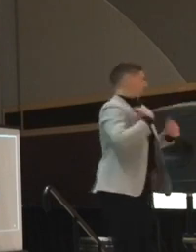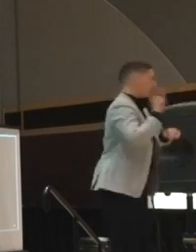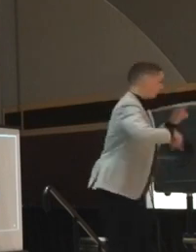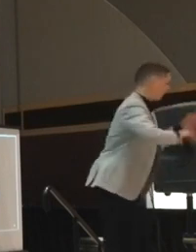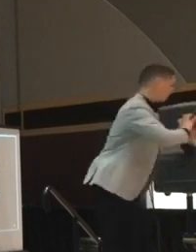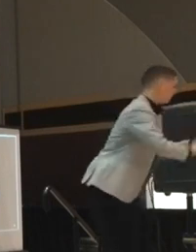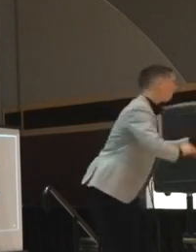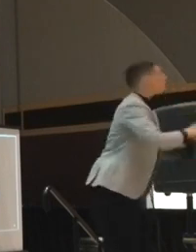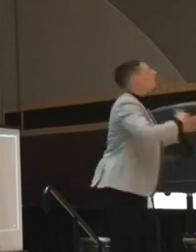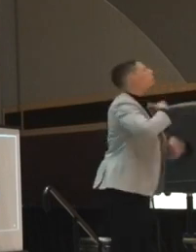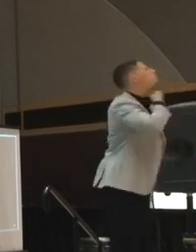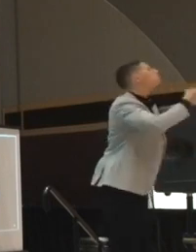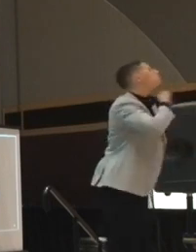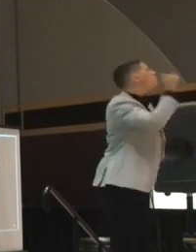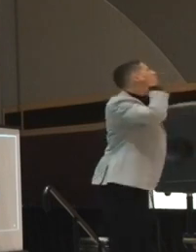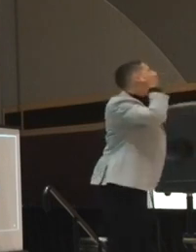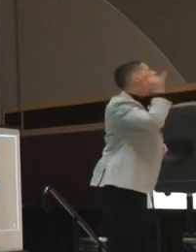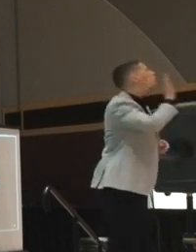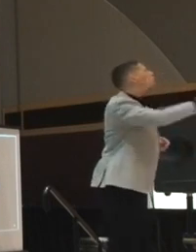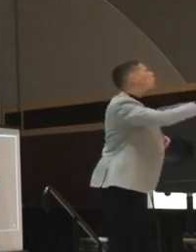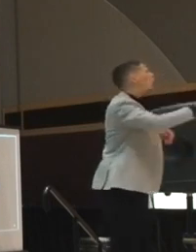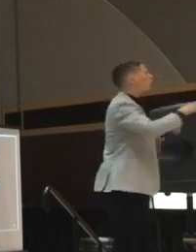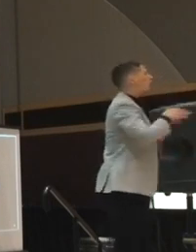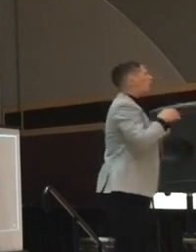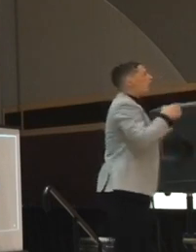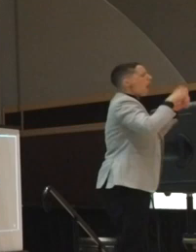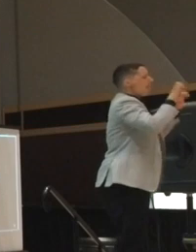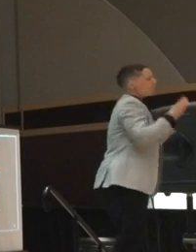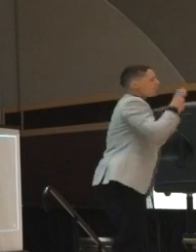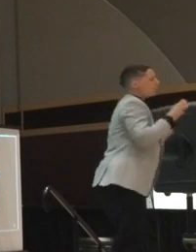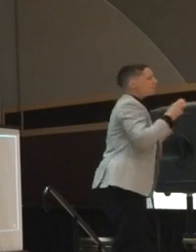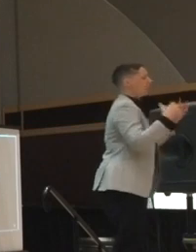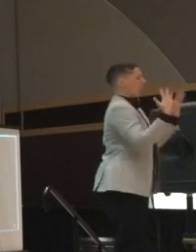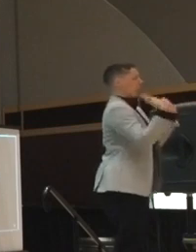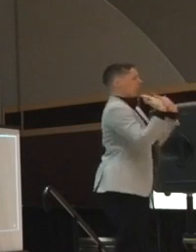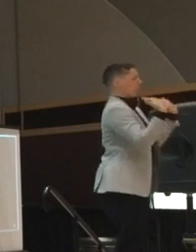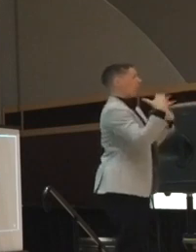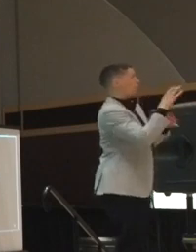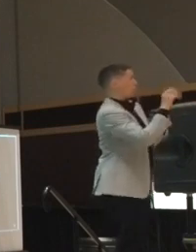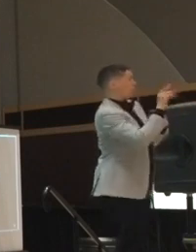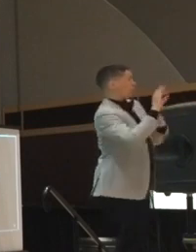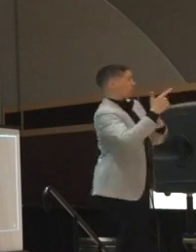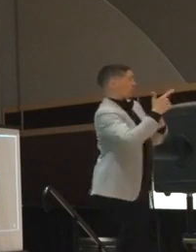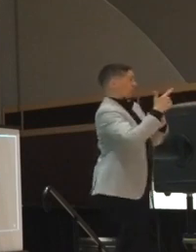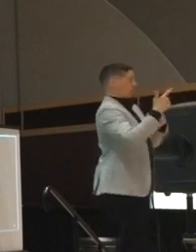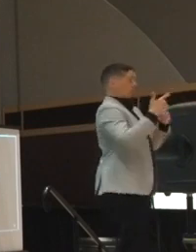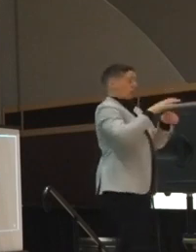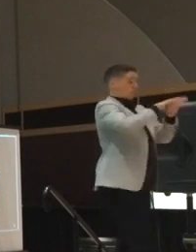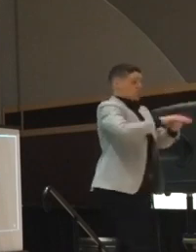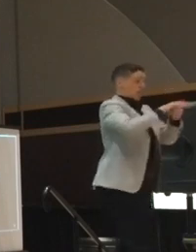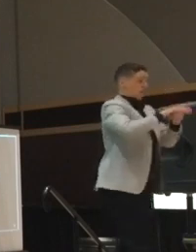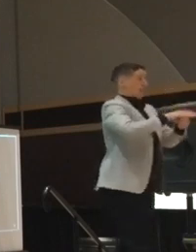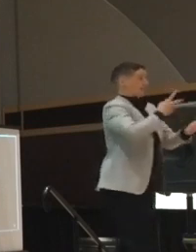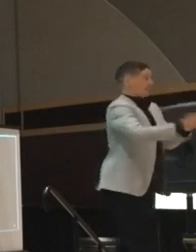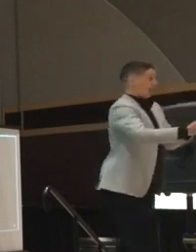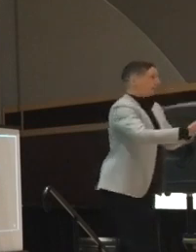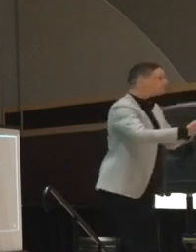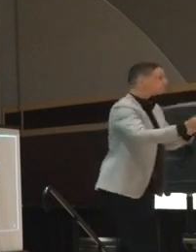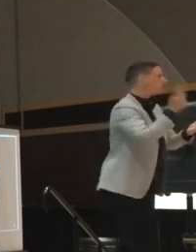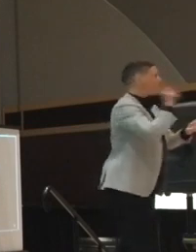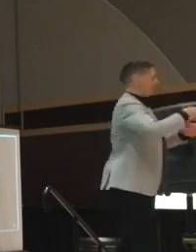emergency cooling pump fails, I'm in a lot of trouble. It has an electric motor, electric generators to run